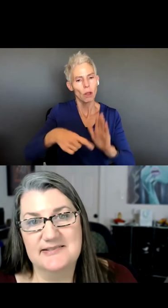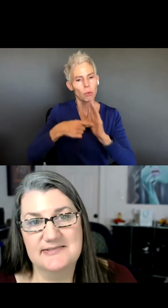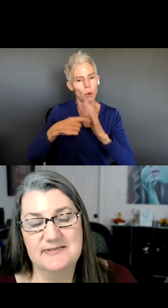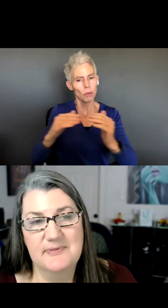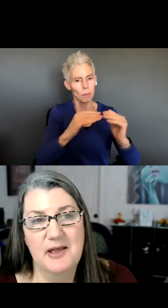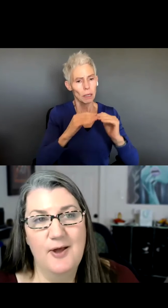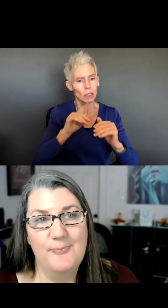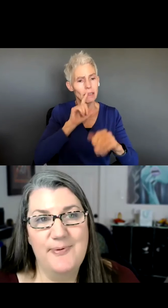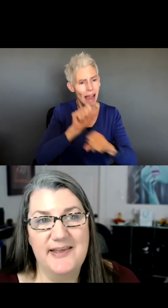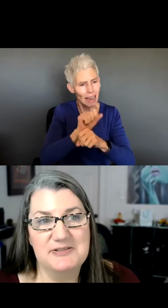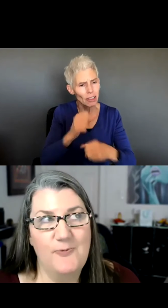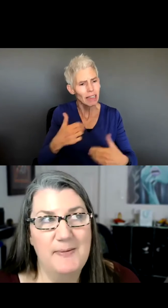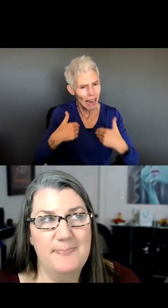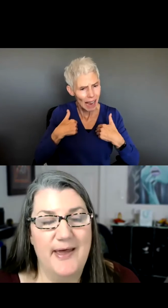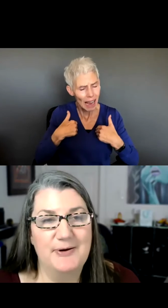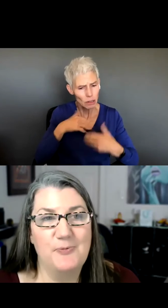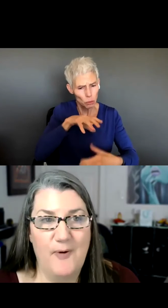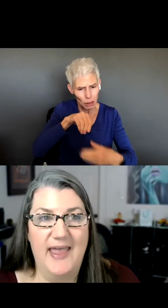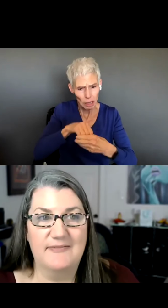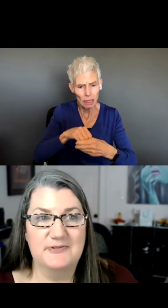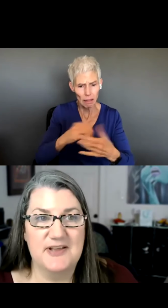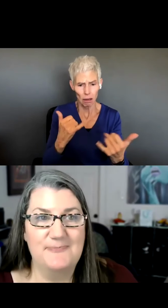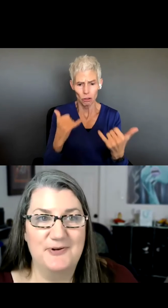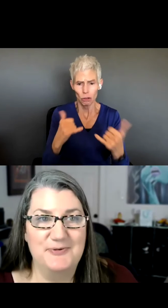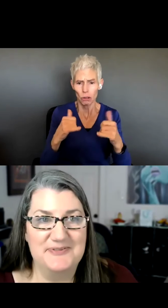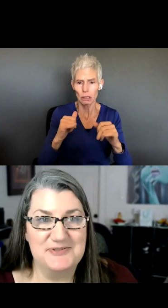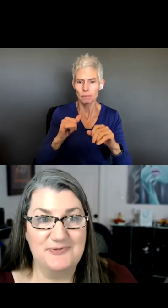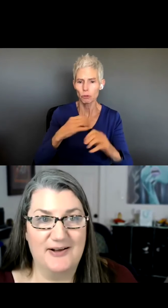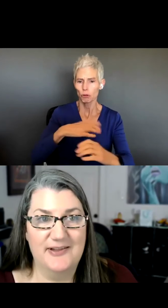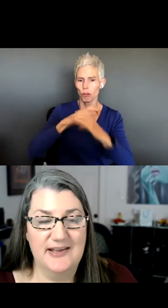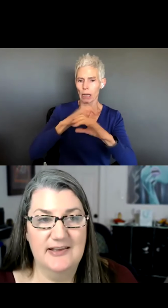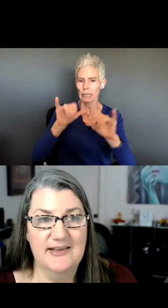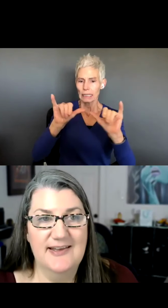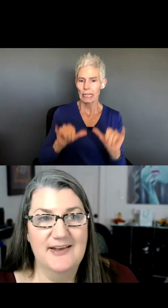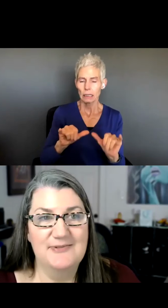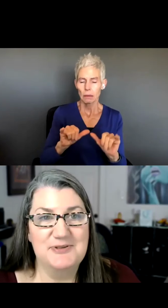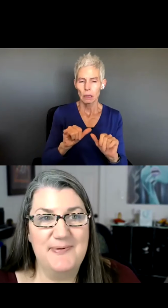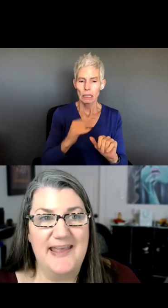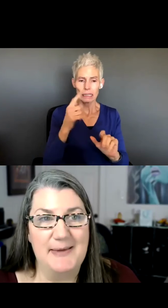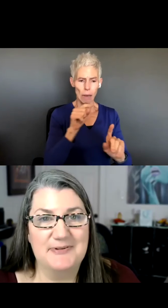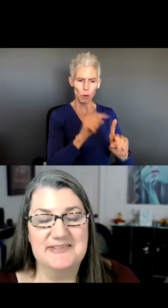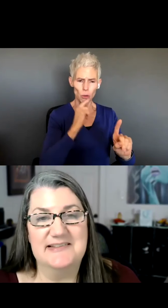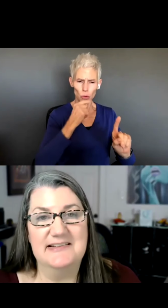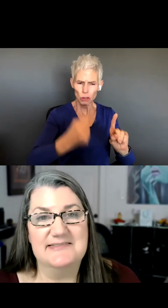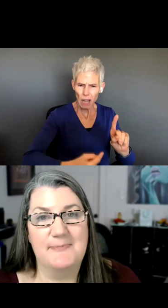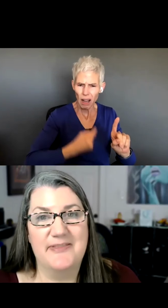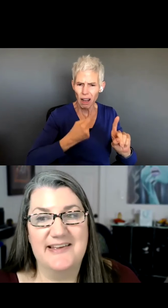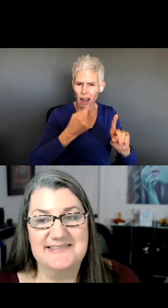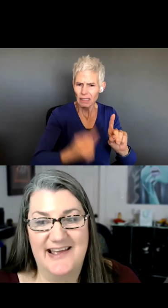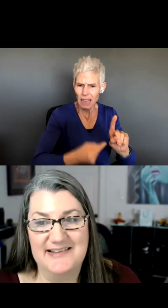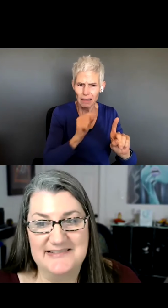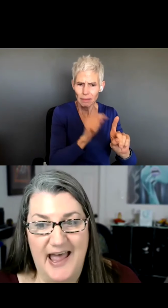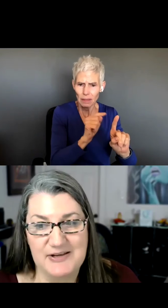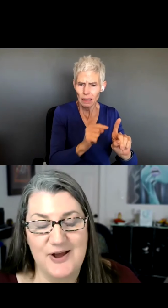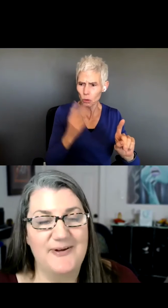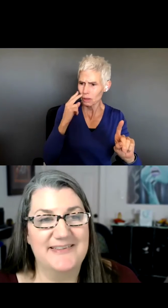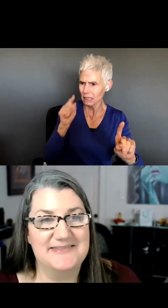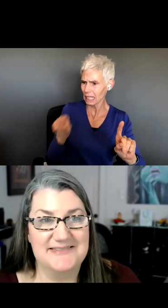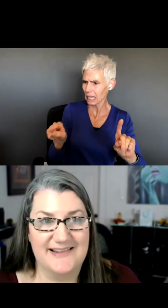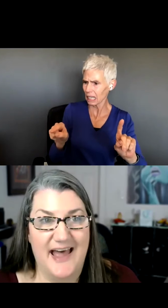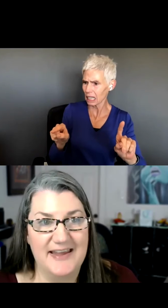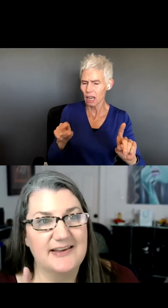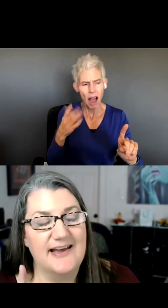crisis system, because what better way for someone who is struggling to be able to see someone that says, I know